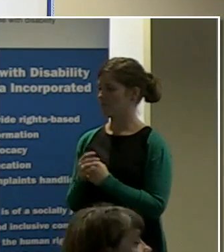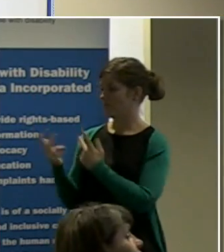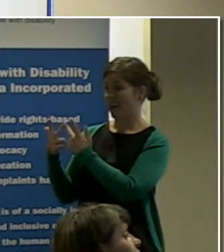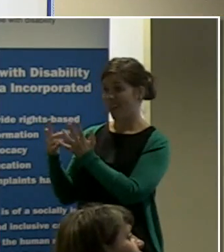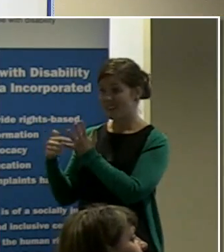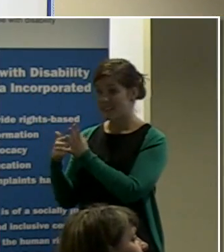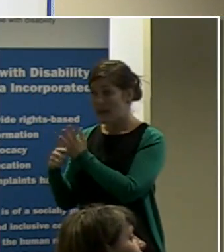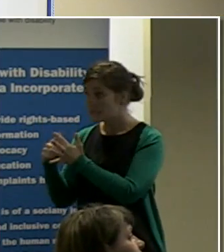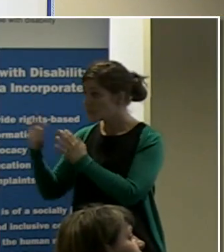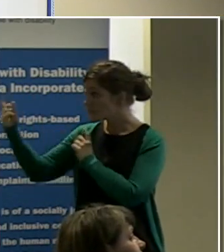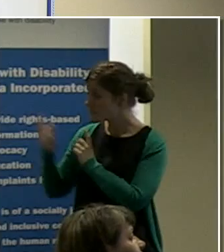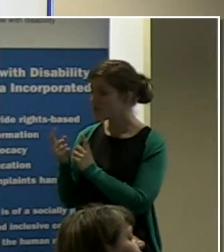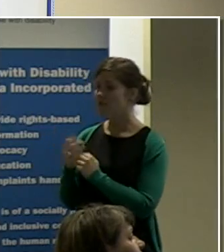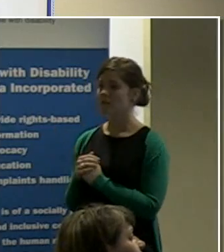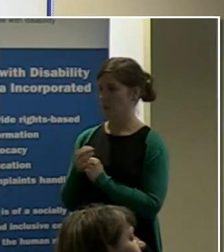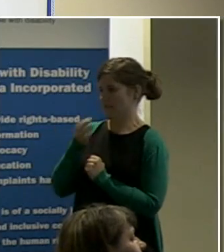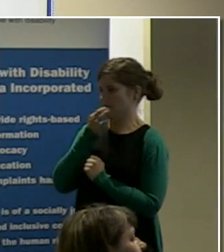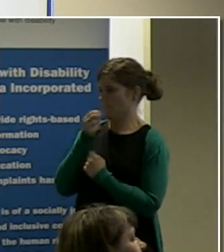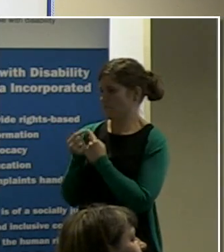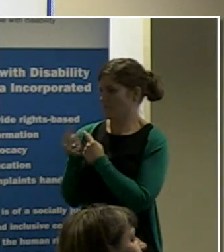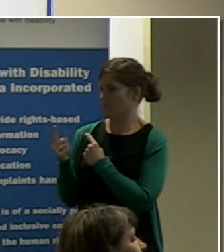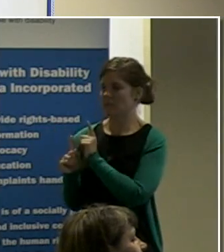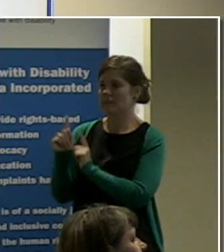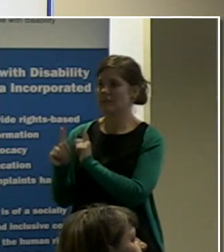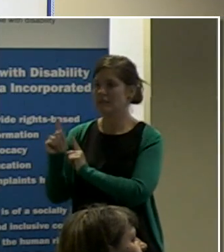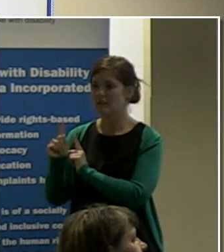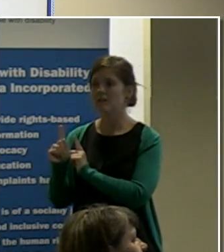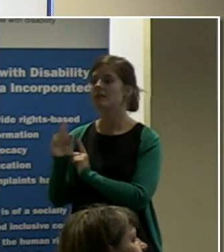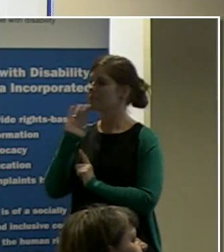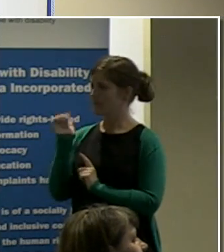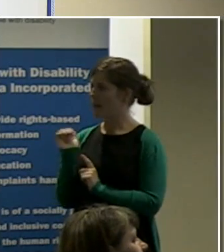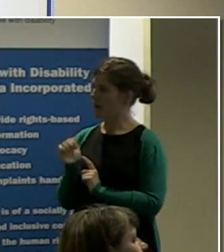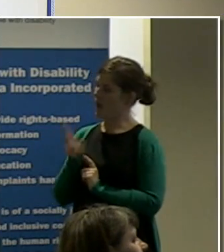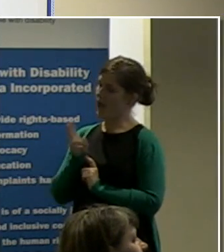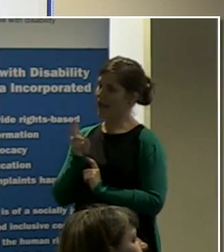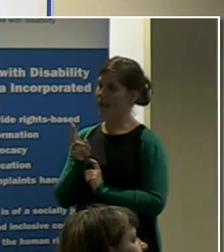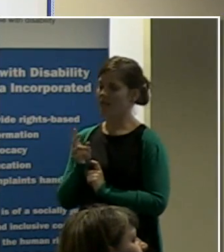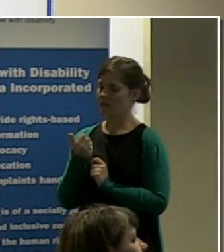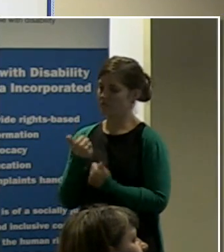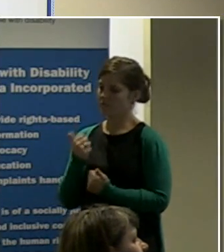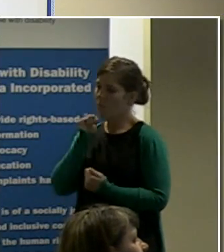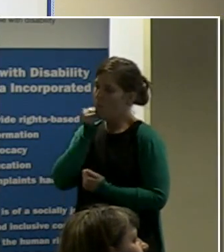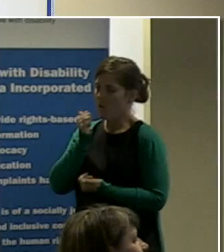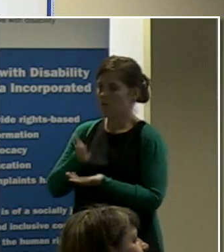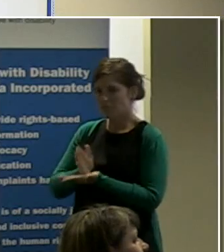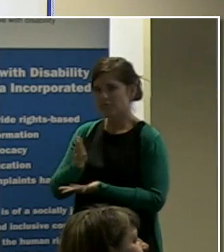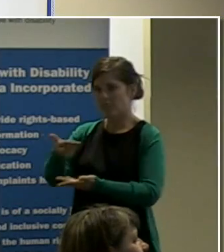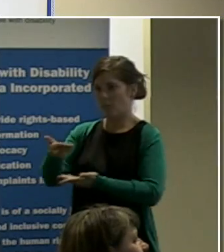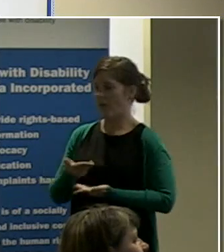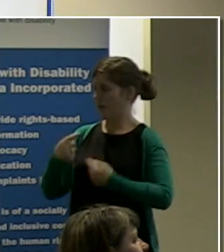state, or across town, once again, a very warm and sincere welcome to you to